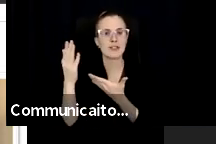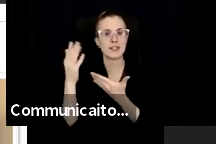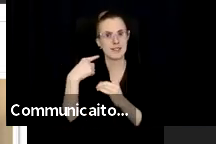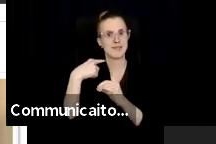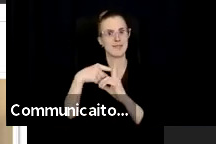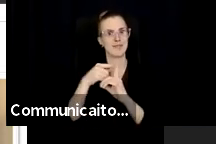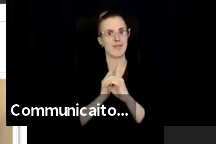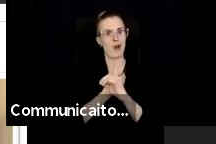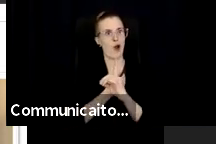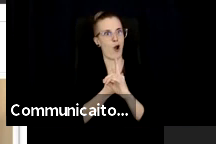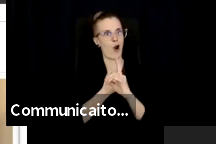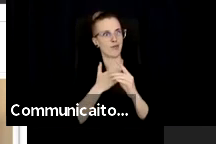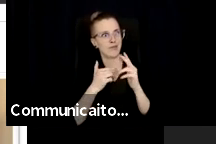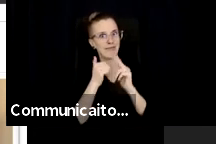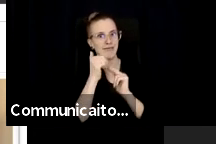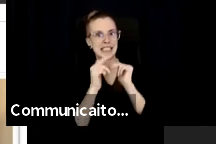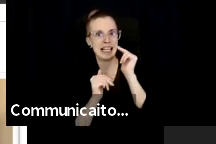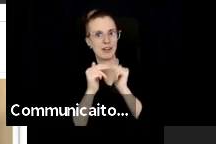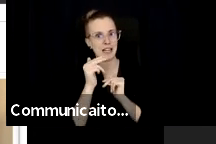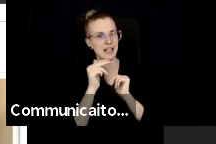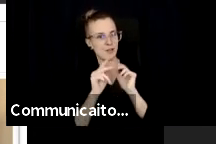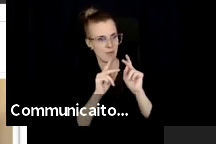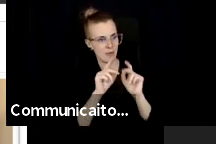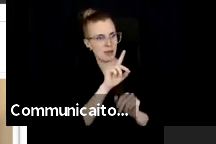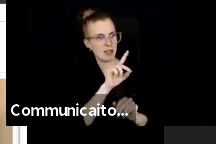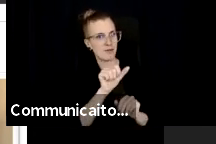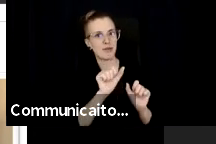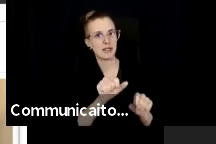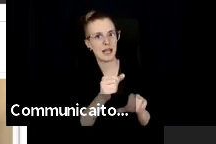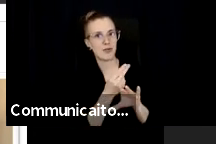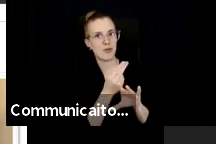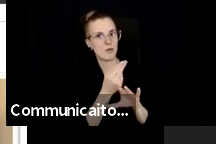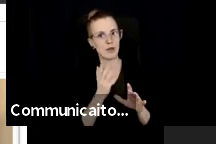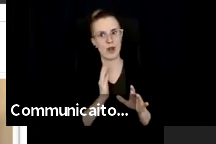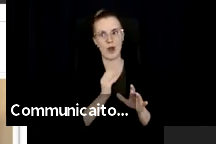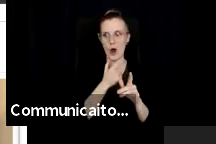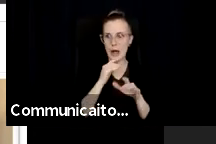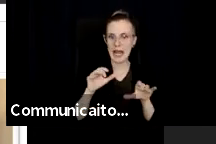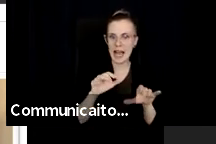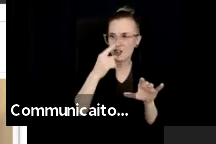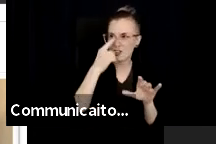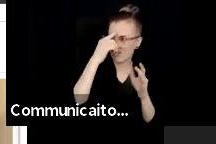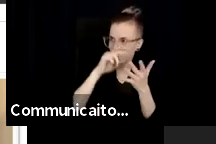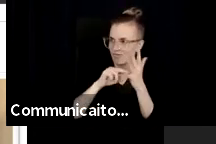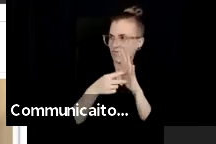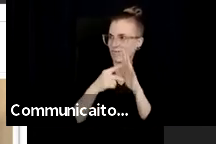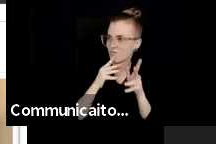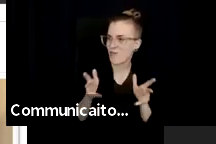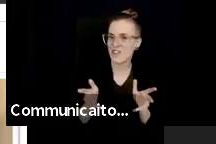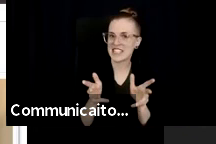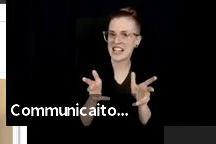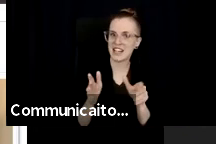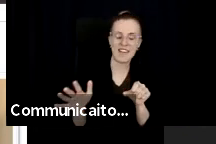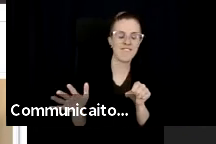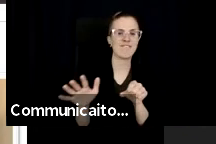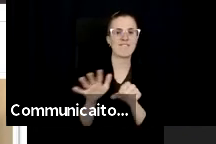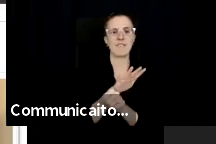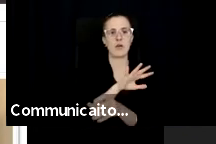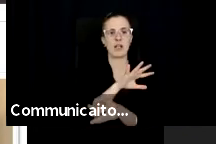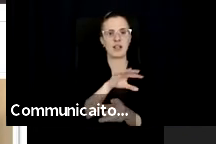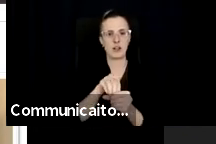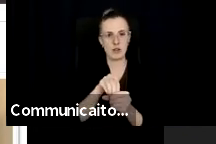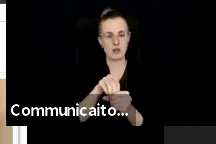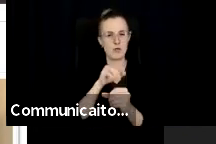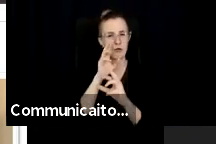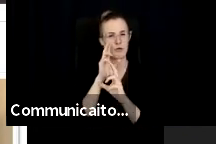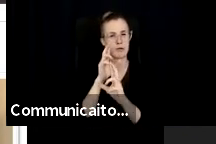facilities. We've led with action and intent to facilitate full inclusion with respect to